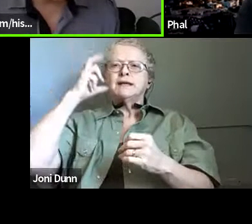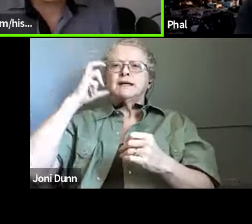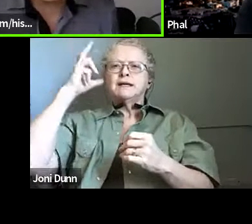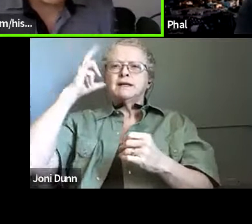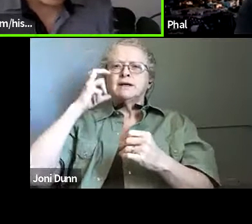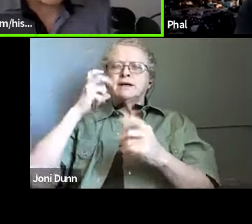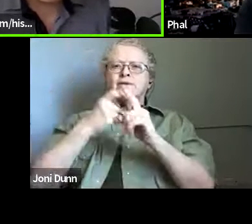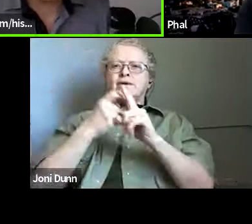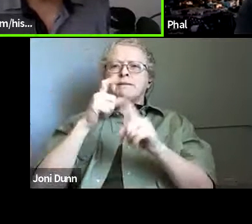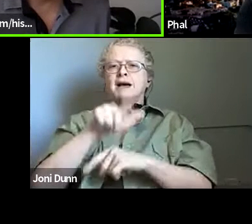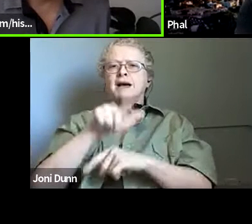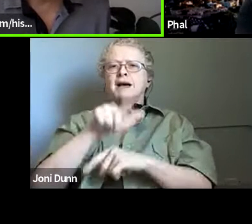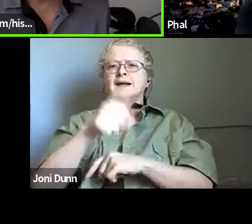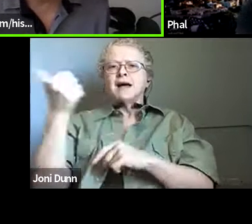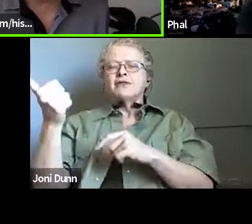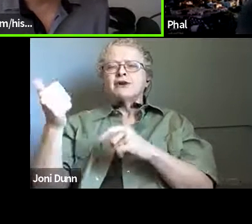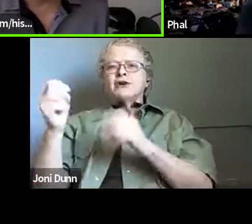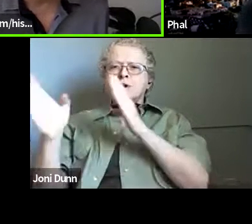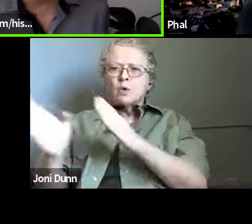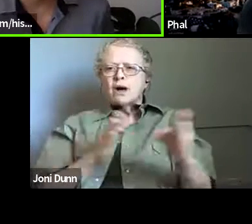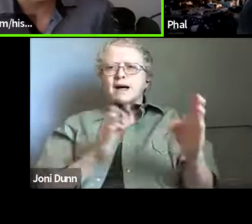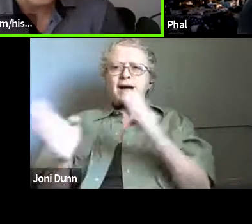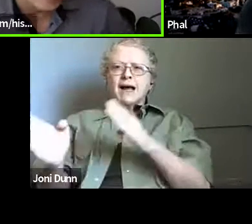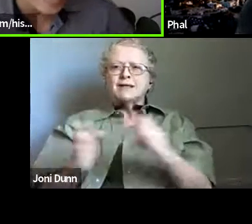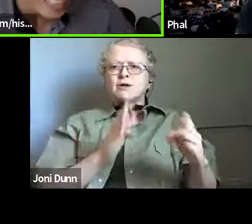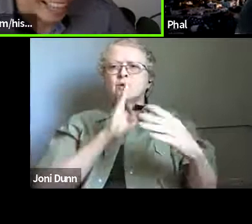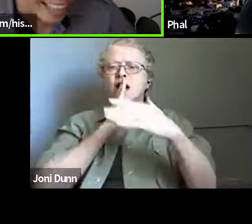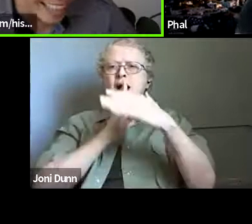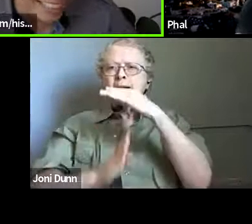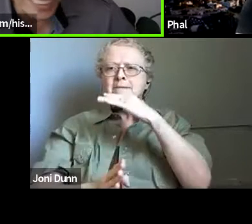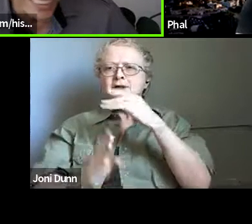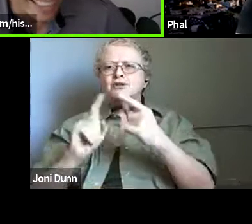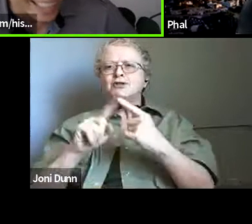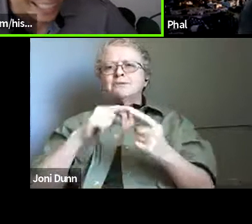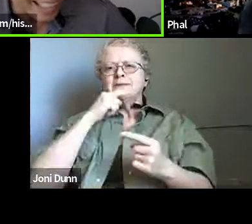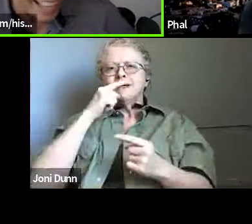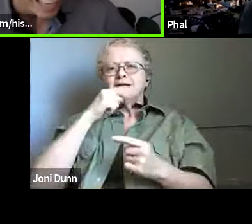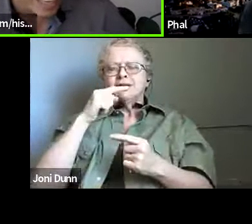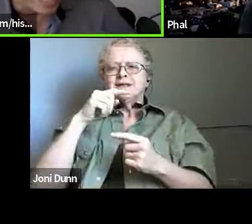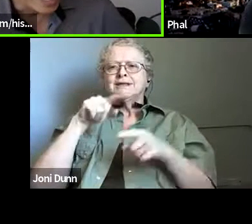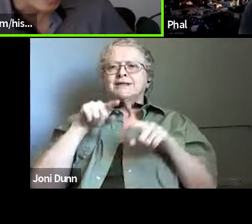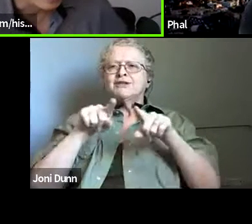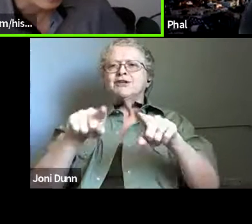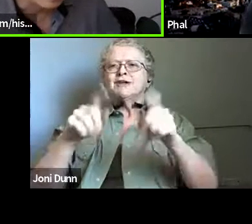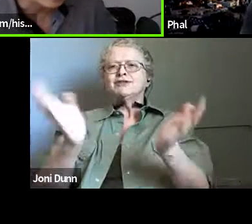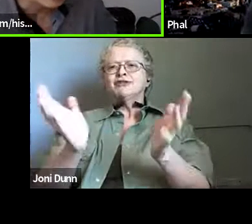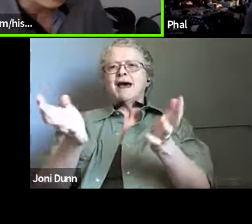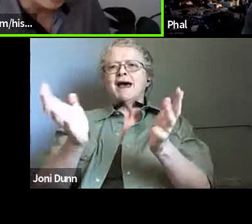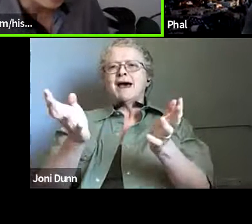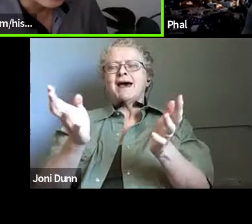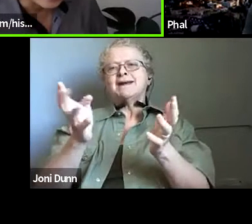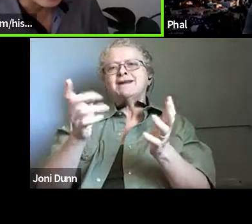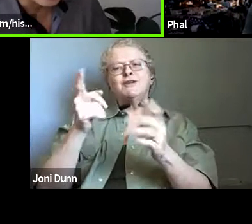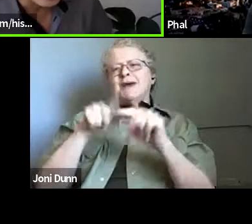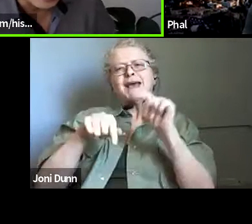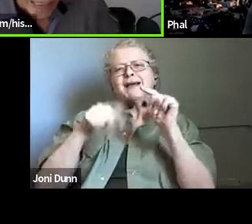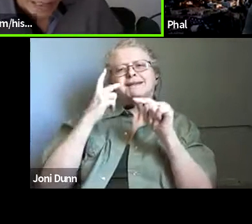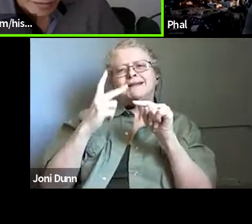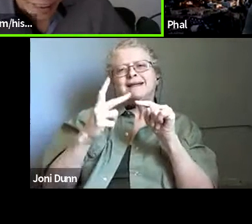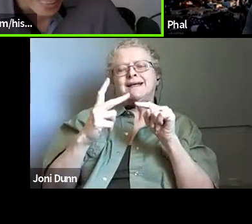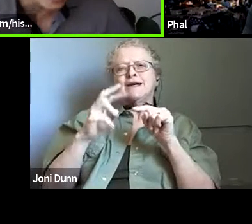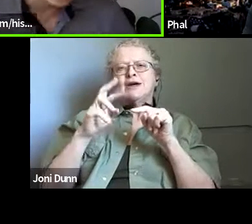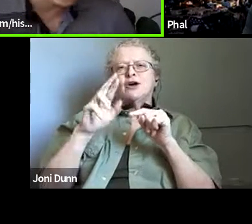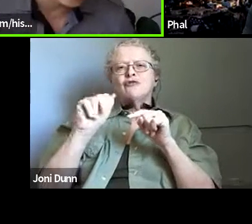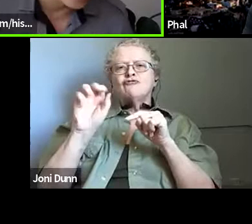from another organizer who was so humbled to mention to me in the chat that y'all can't see that Rachel Kuo is not